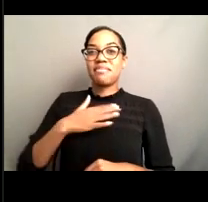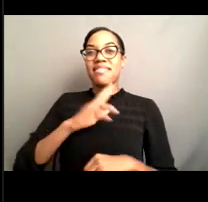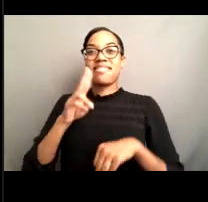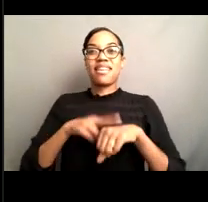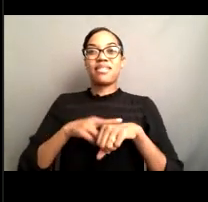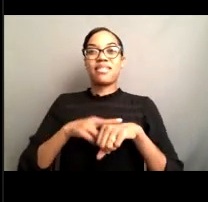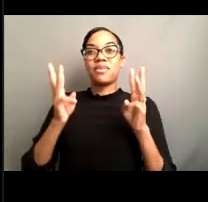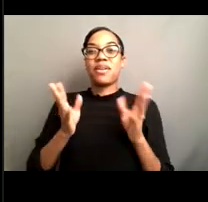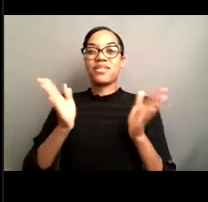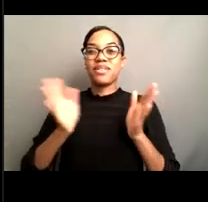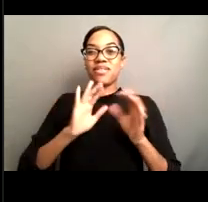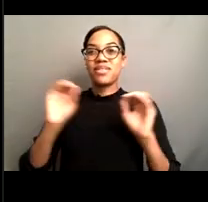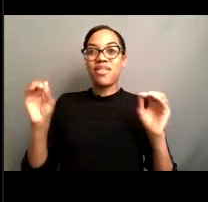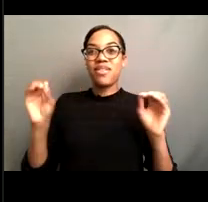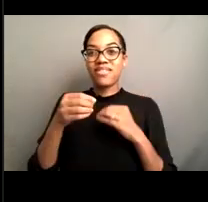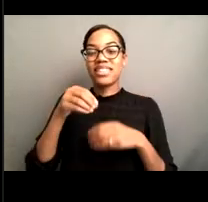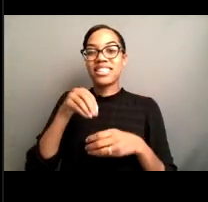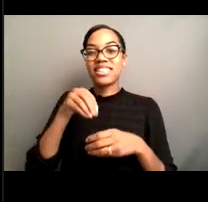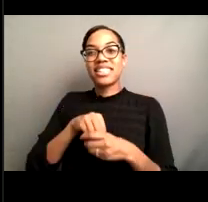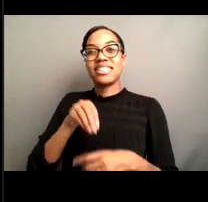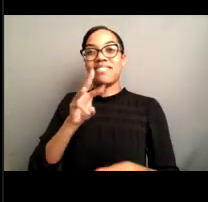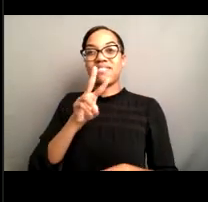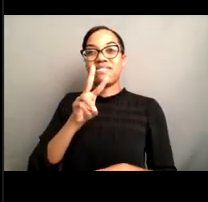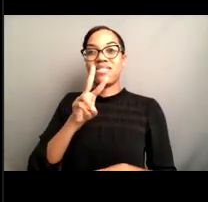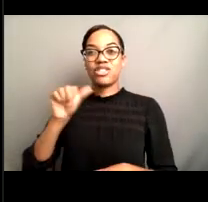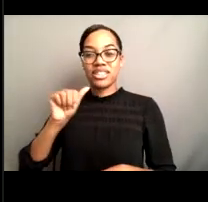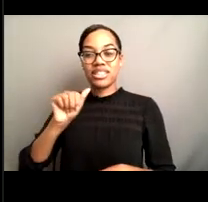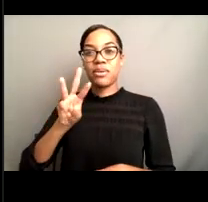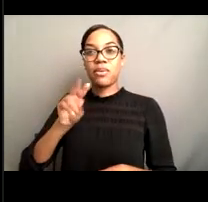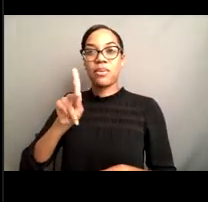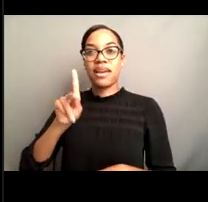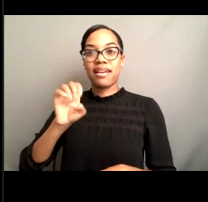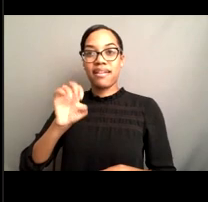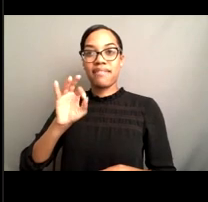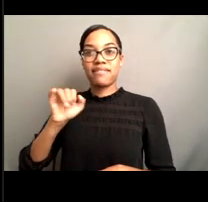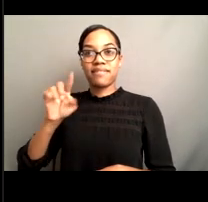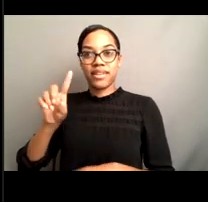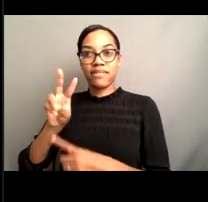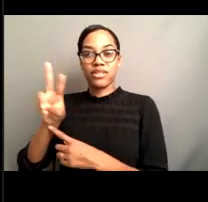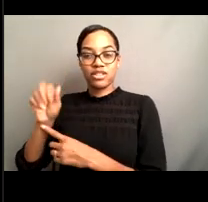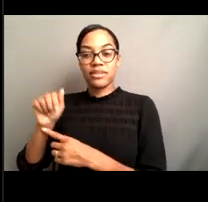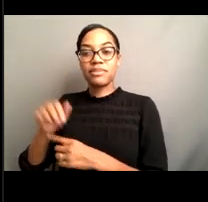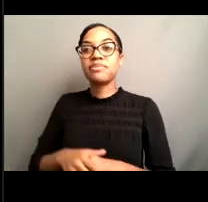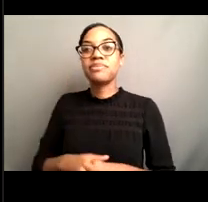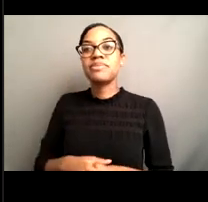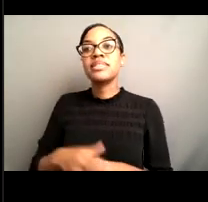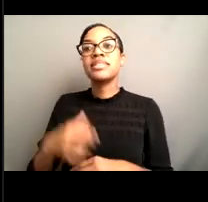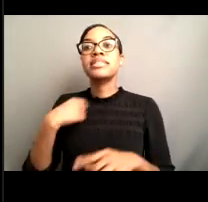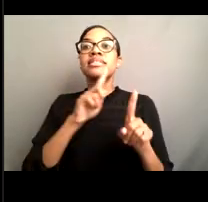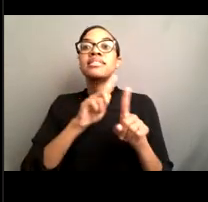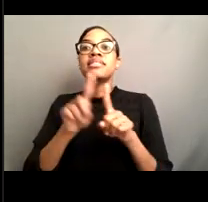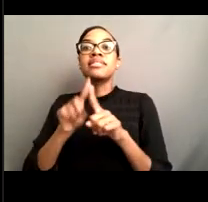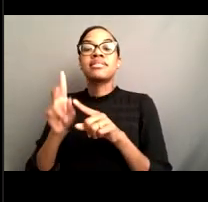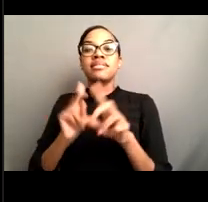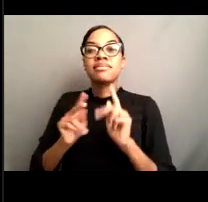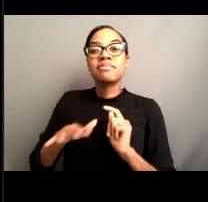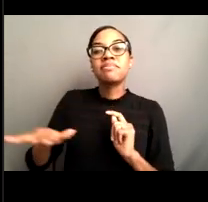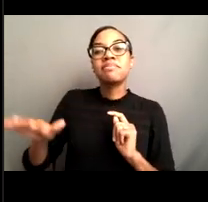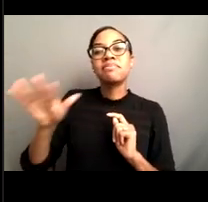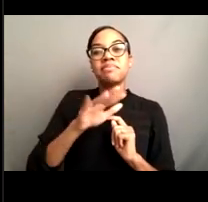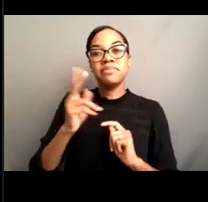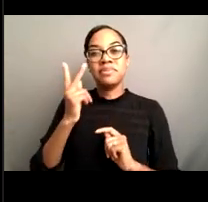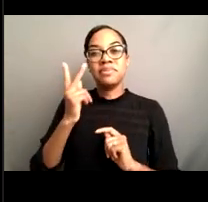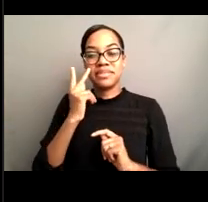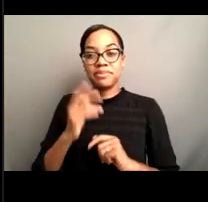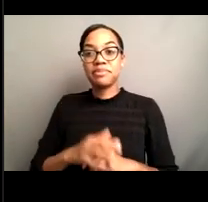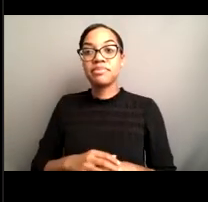Service office here in Wakefield, Virginia. You can see I'm surrounded by a lot of computers, and we'll talk more about that. As you heard Nicole say,